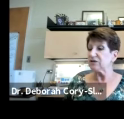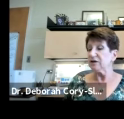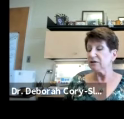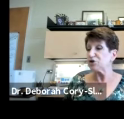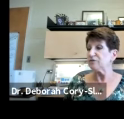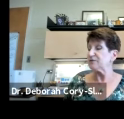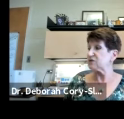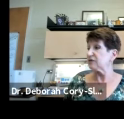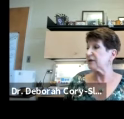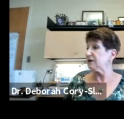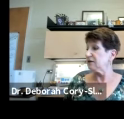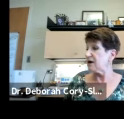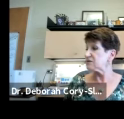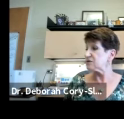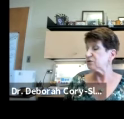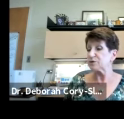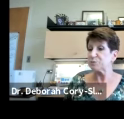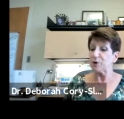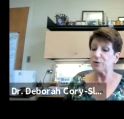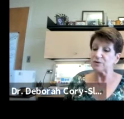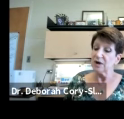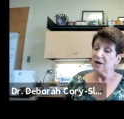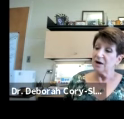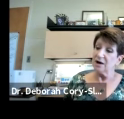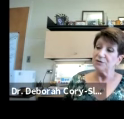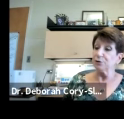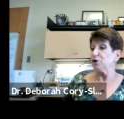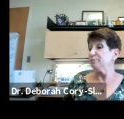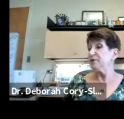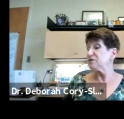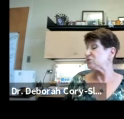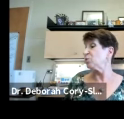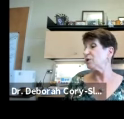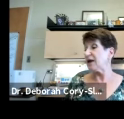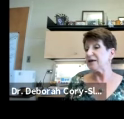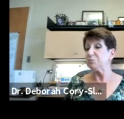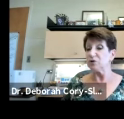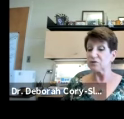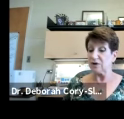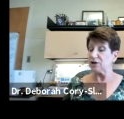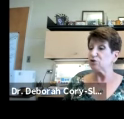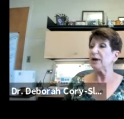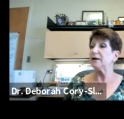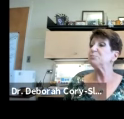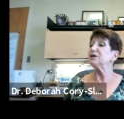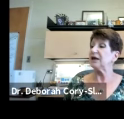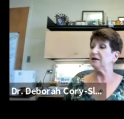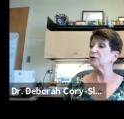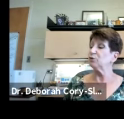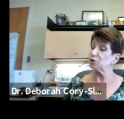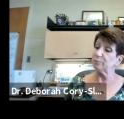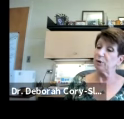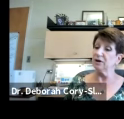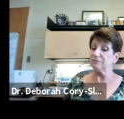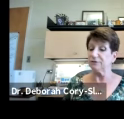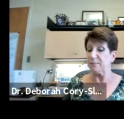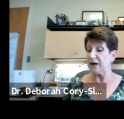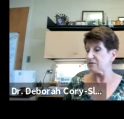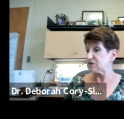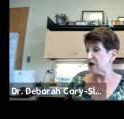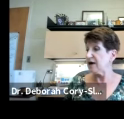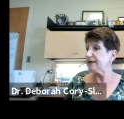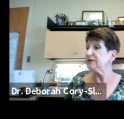And this inhalation facility allows us to expose either humans or animals to ambient air, which we pull in